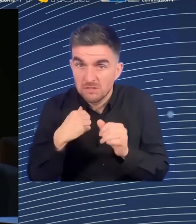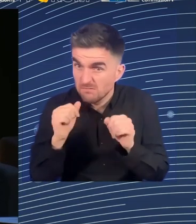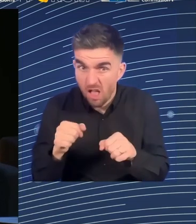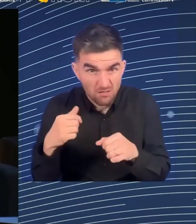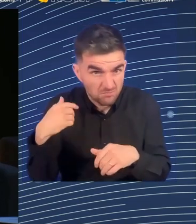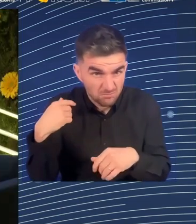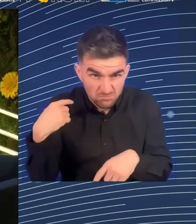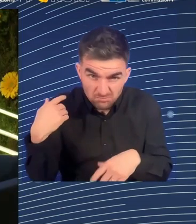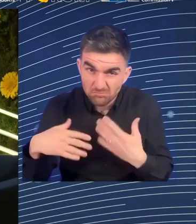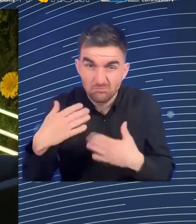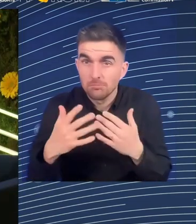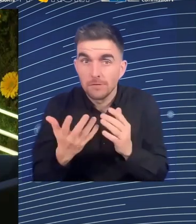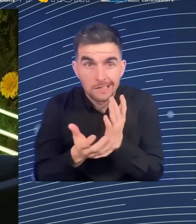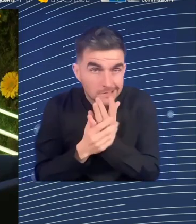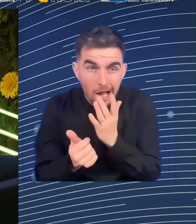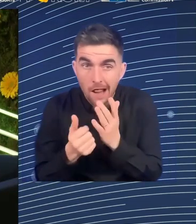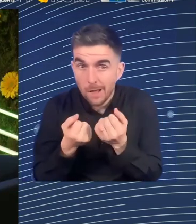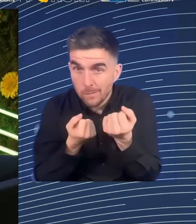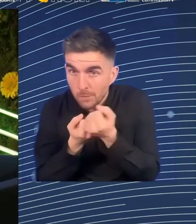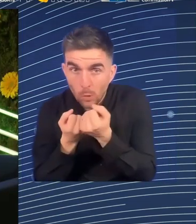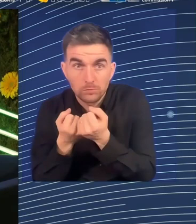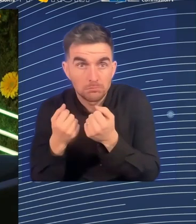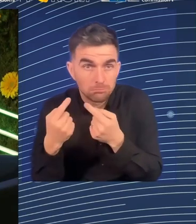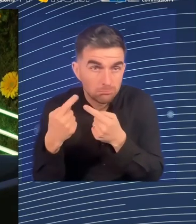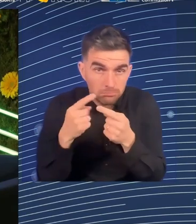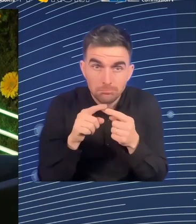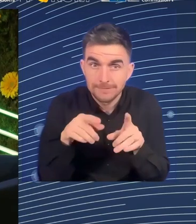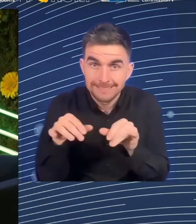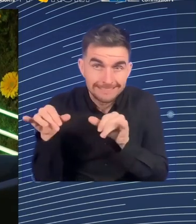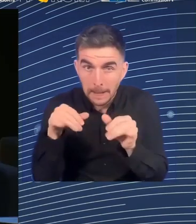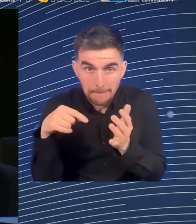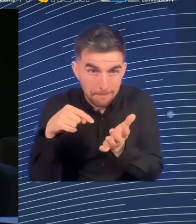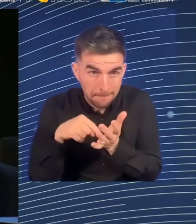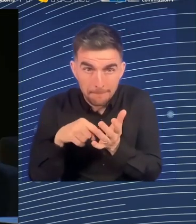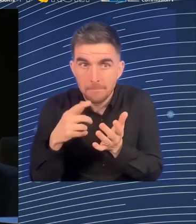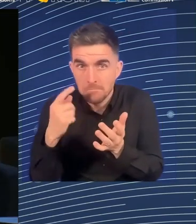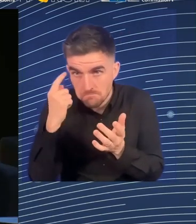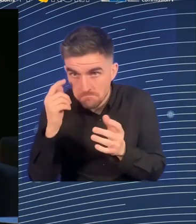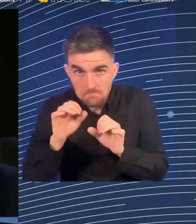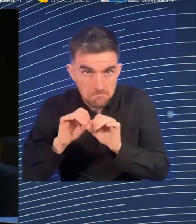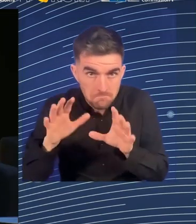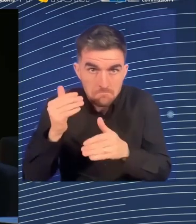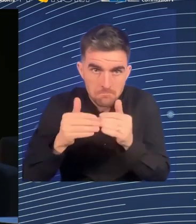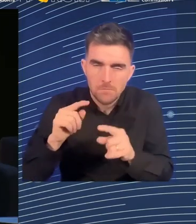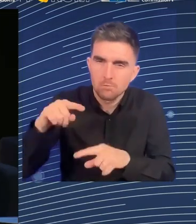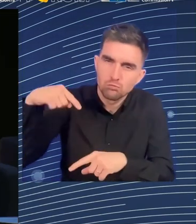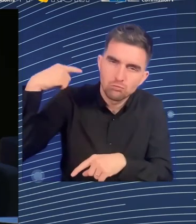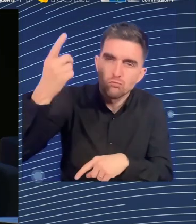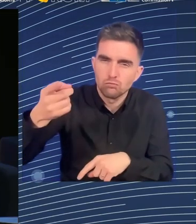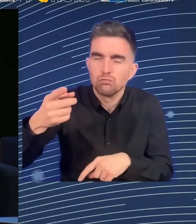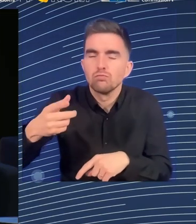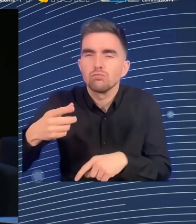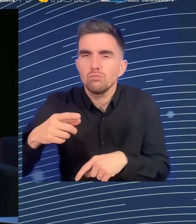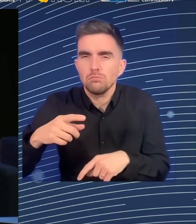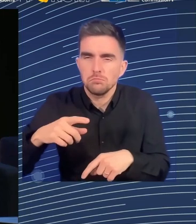particular, women and younger worker and worker without a degree. If I take only the gender gap issue that we